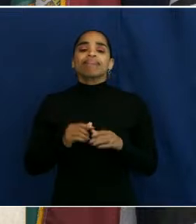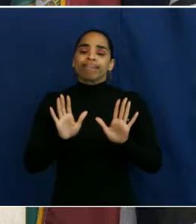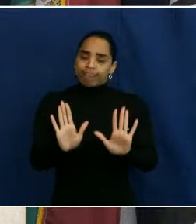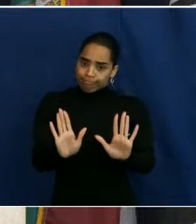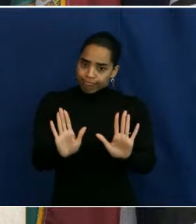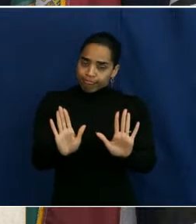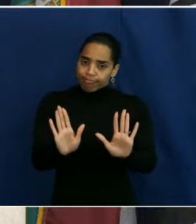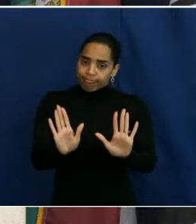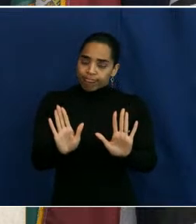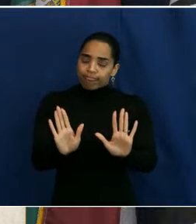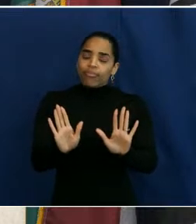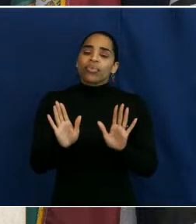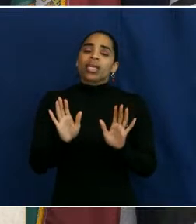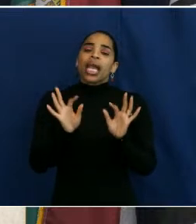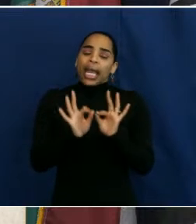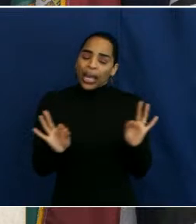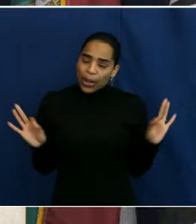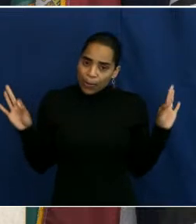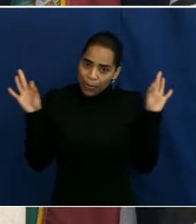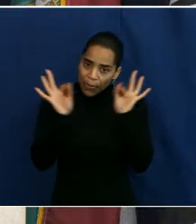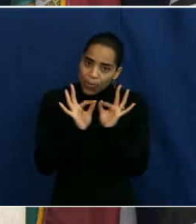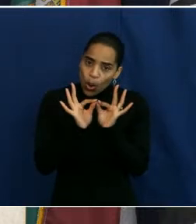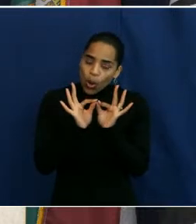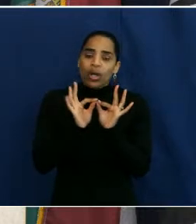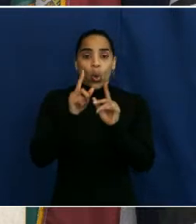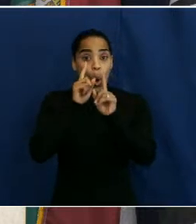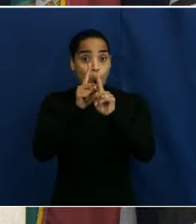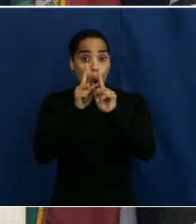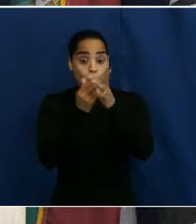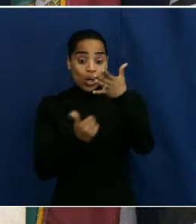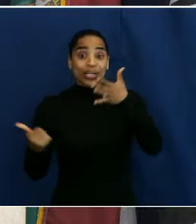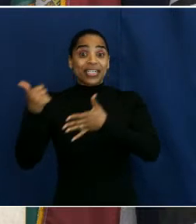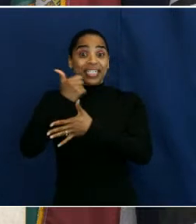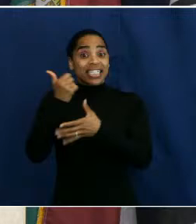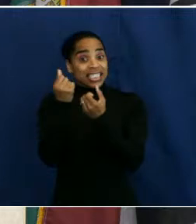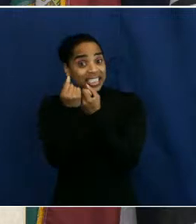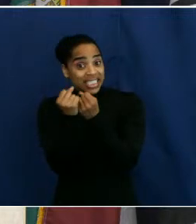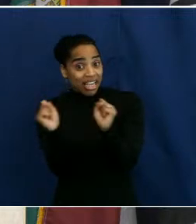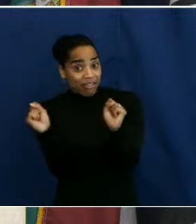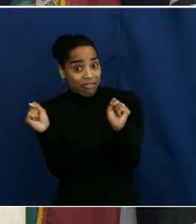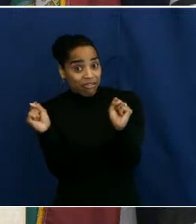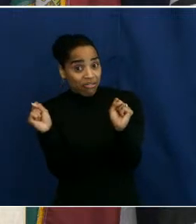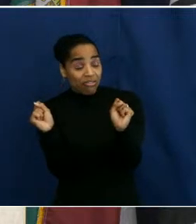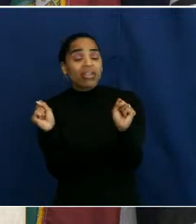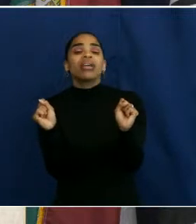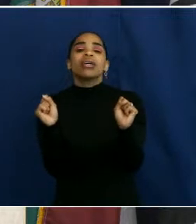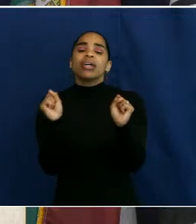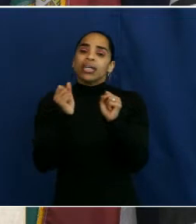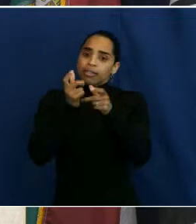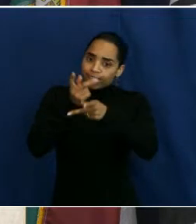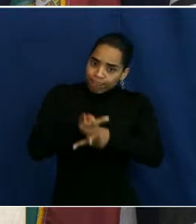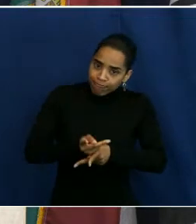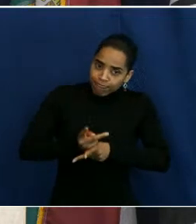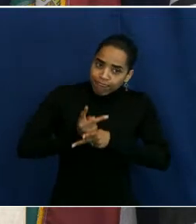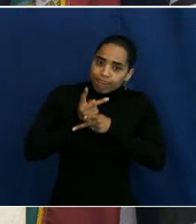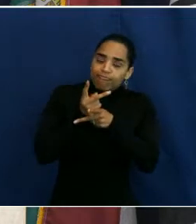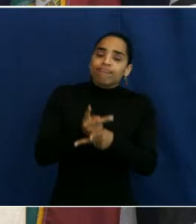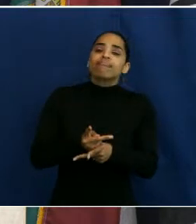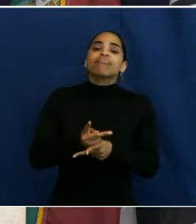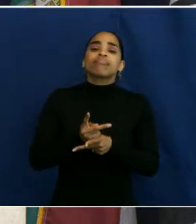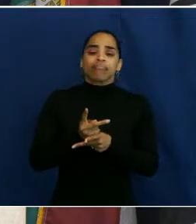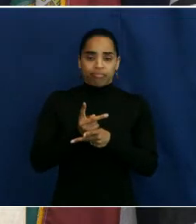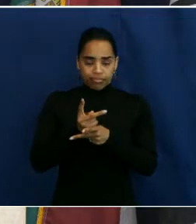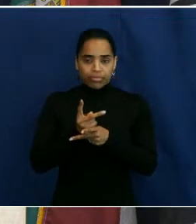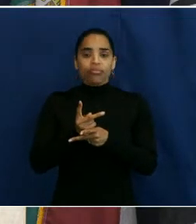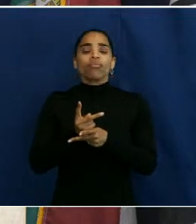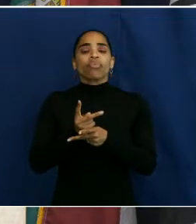was an abundance of caution, I think, to demonstrate the safety mechanisms and protocols can show something that's of concern. People can take a pause and